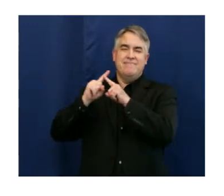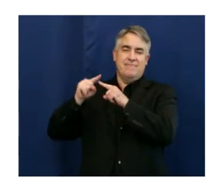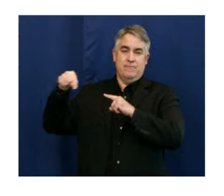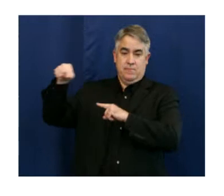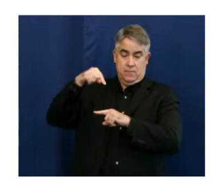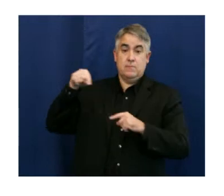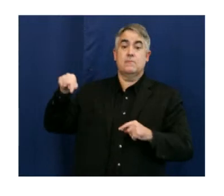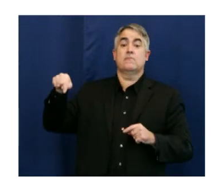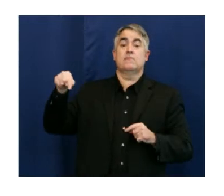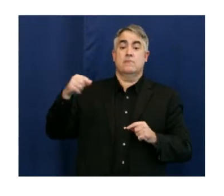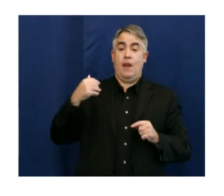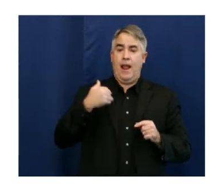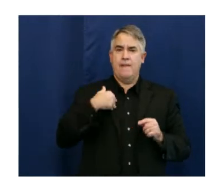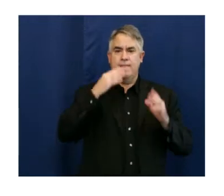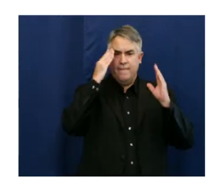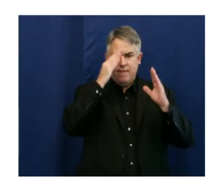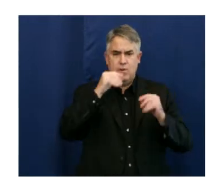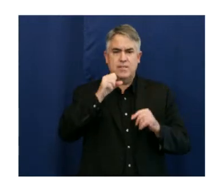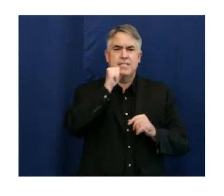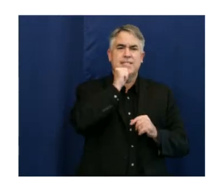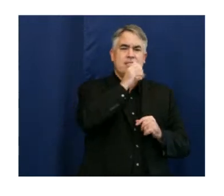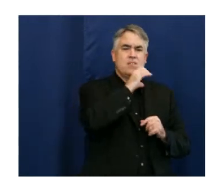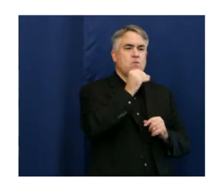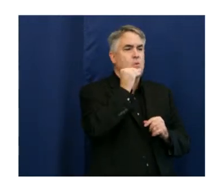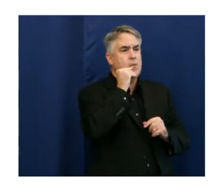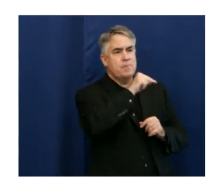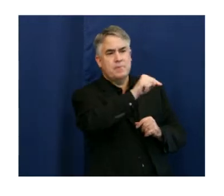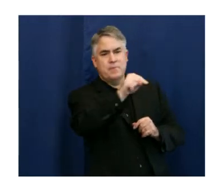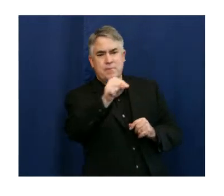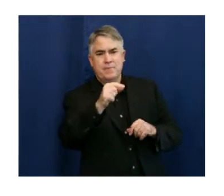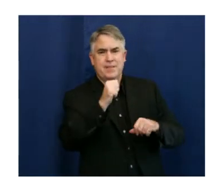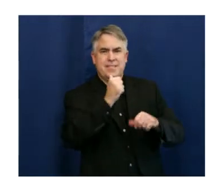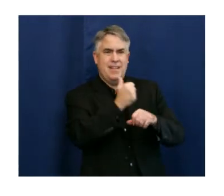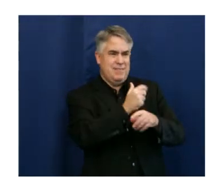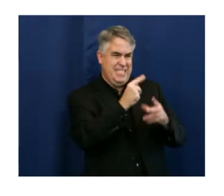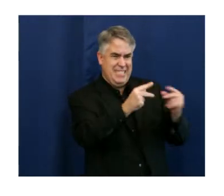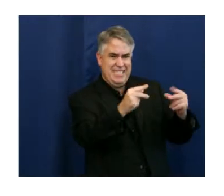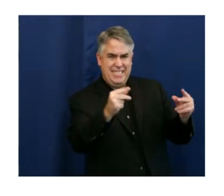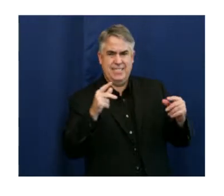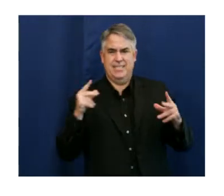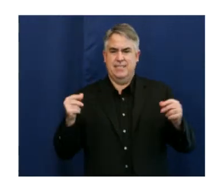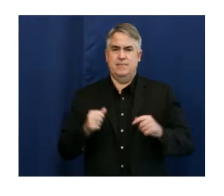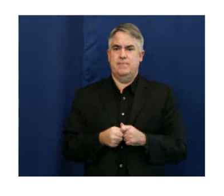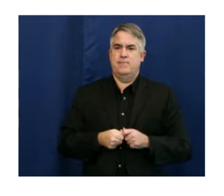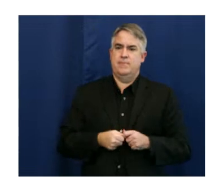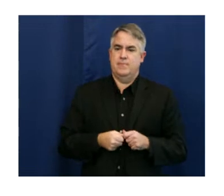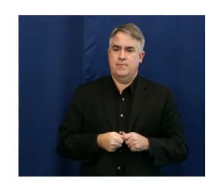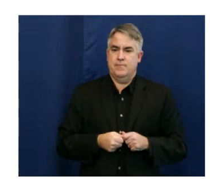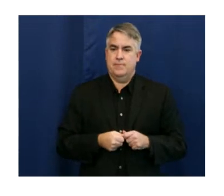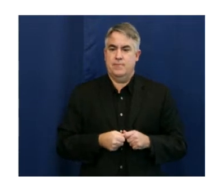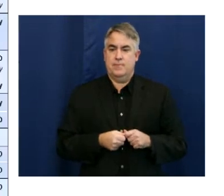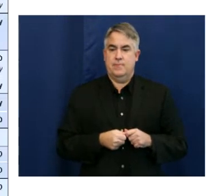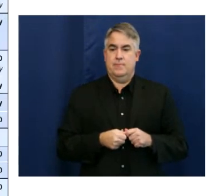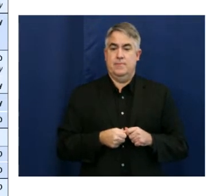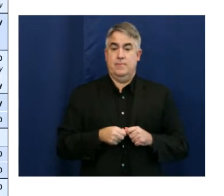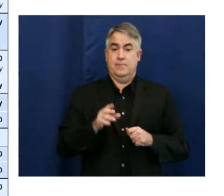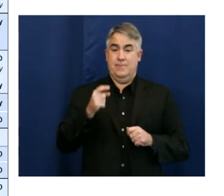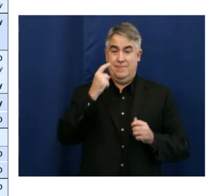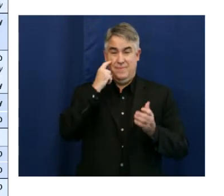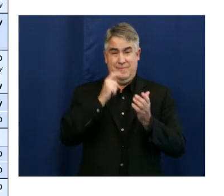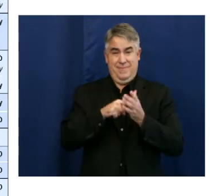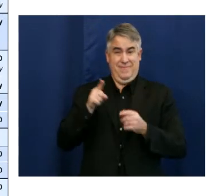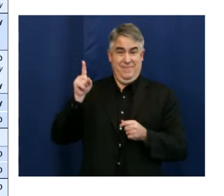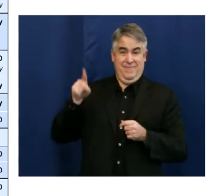around skilled nursing facilities. When we look a little bit more in depth at each one of these ecosystem components, you'll see here on the next